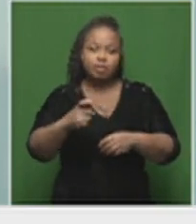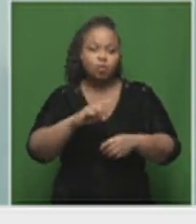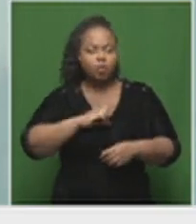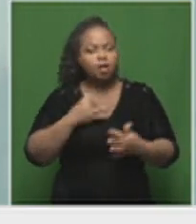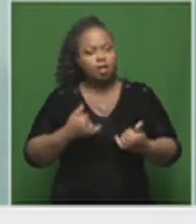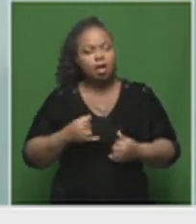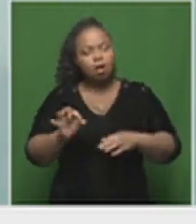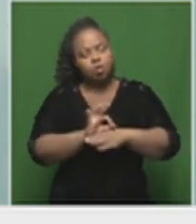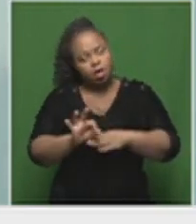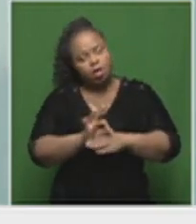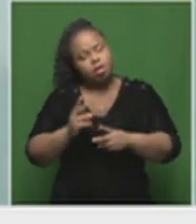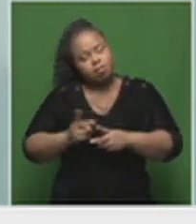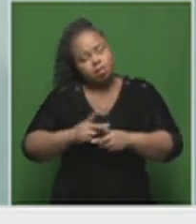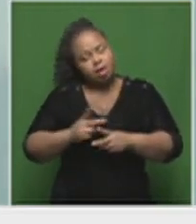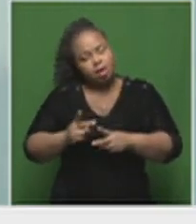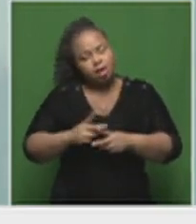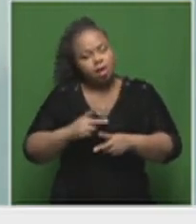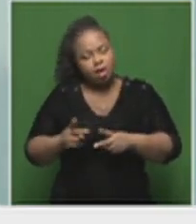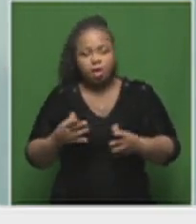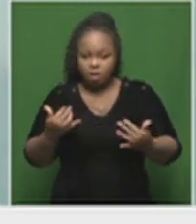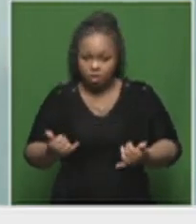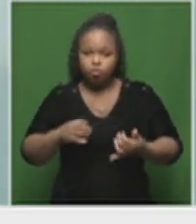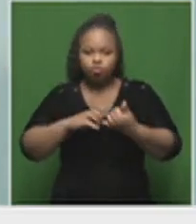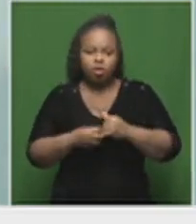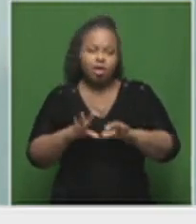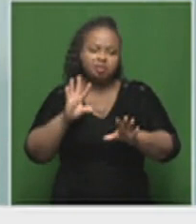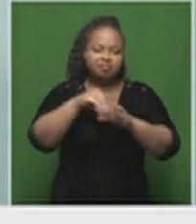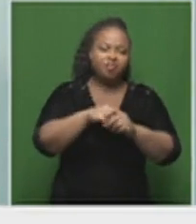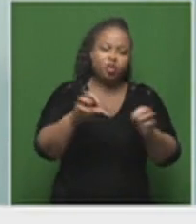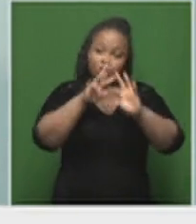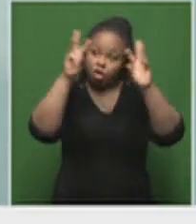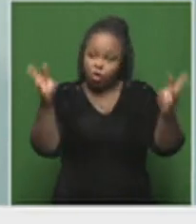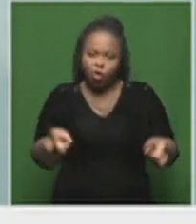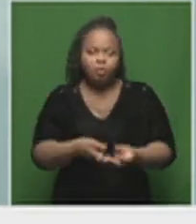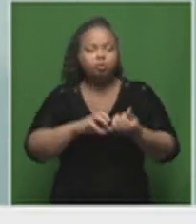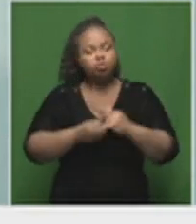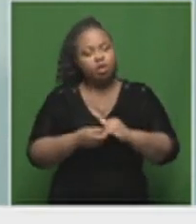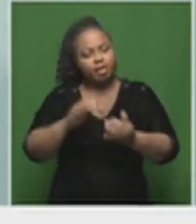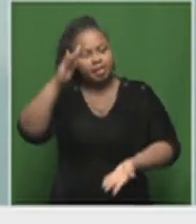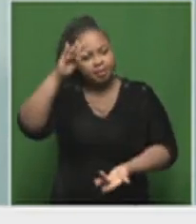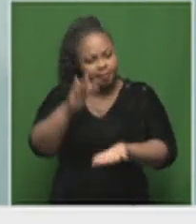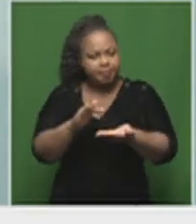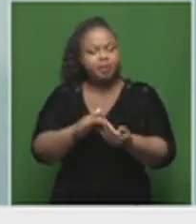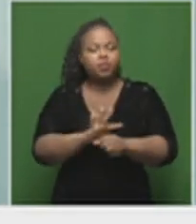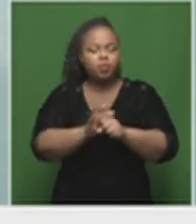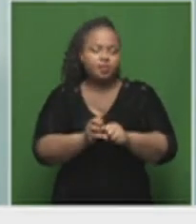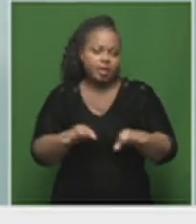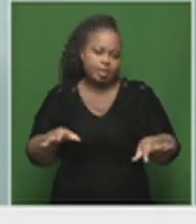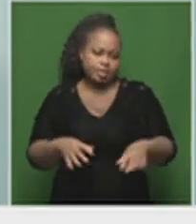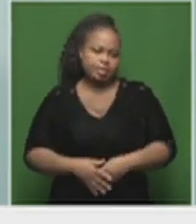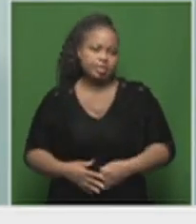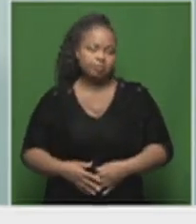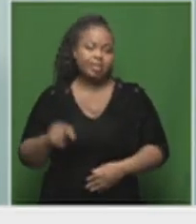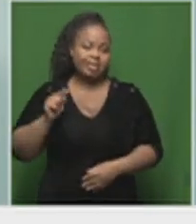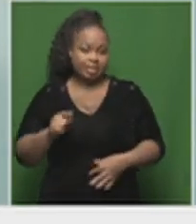putting in place everything they can to also join the global efforts to combat the COVID-19 pandemic. So